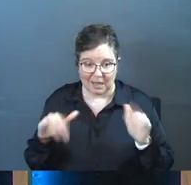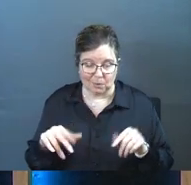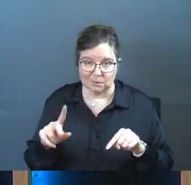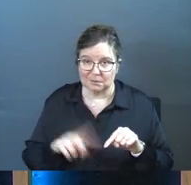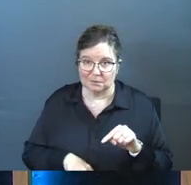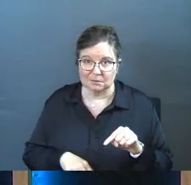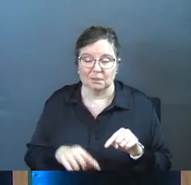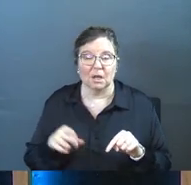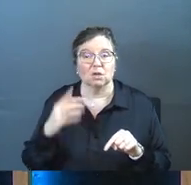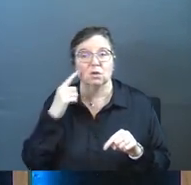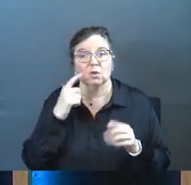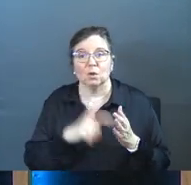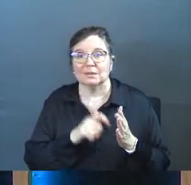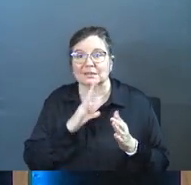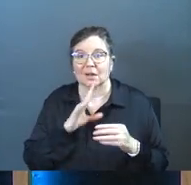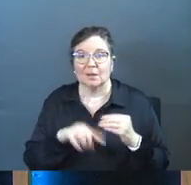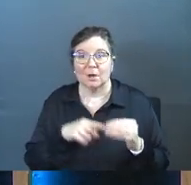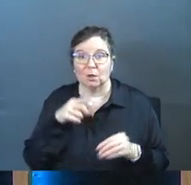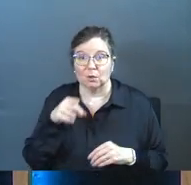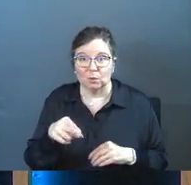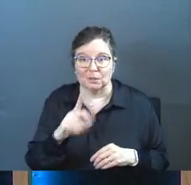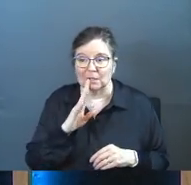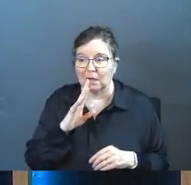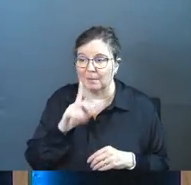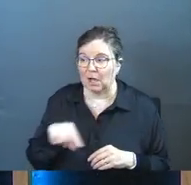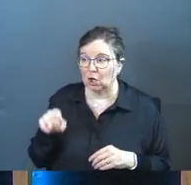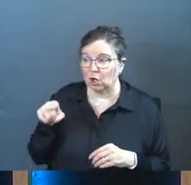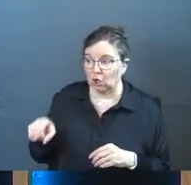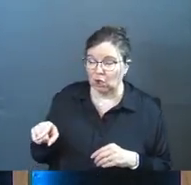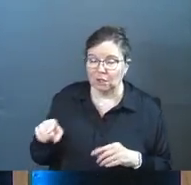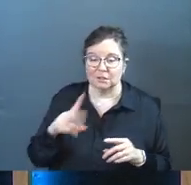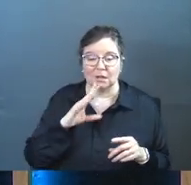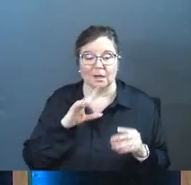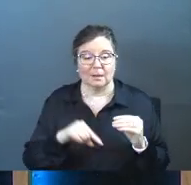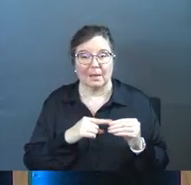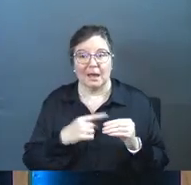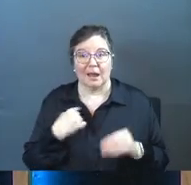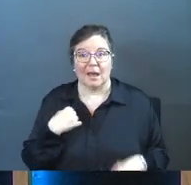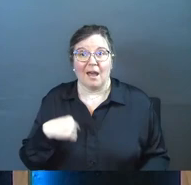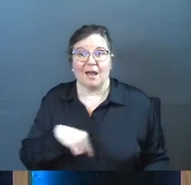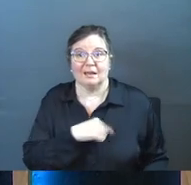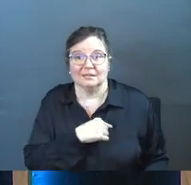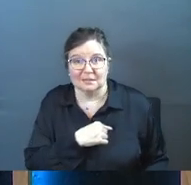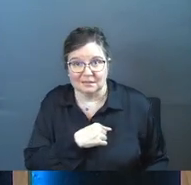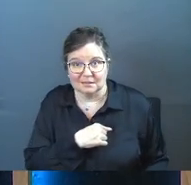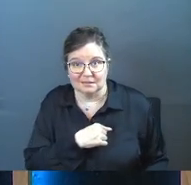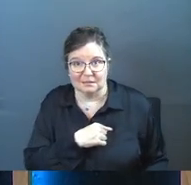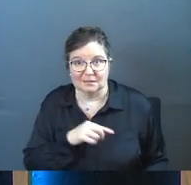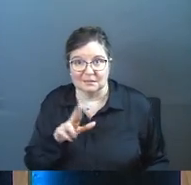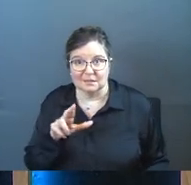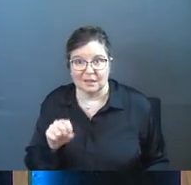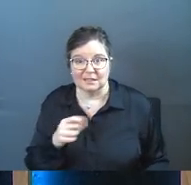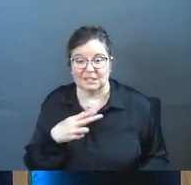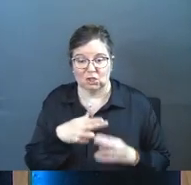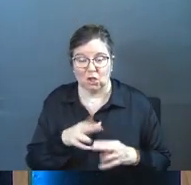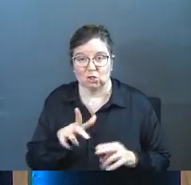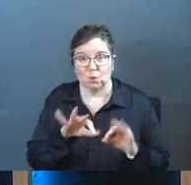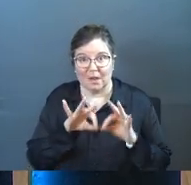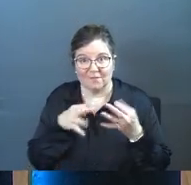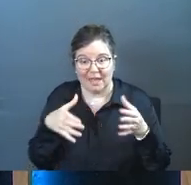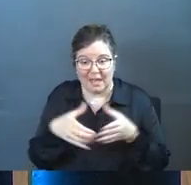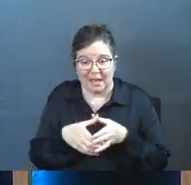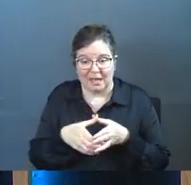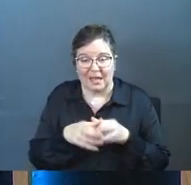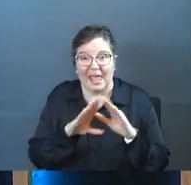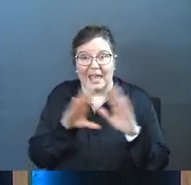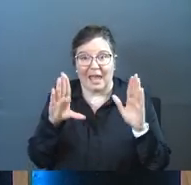house. And you notice he didn't talk about you and he didn't talk about her. He talked about us. He just called you a family